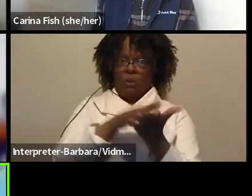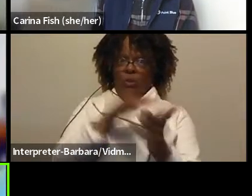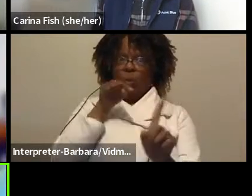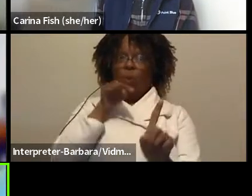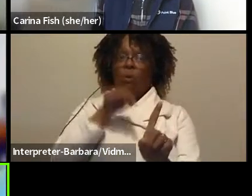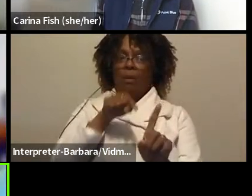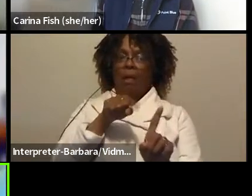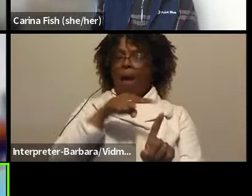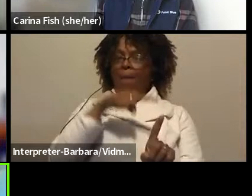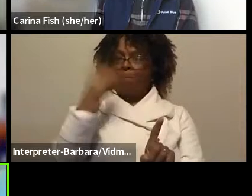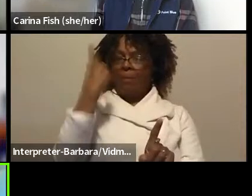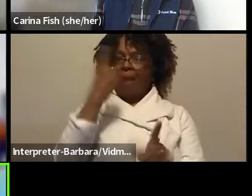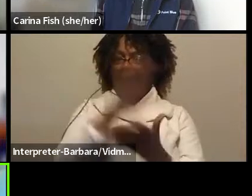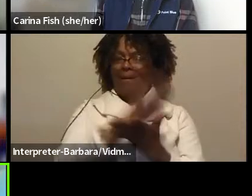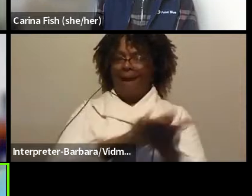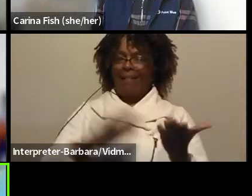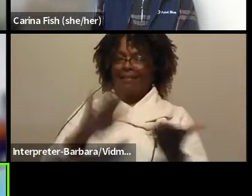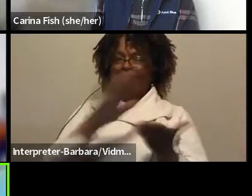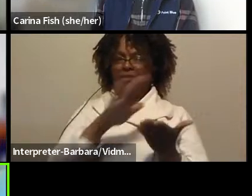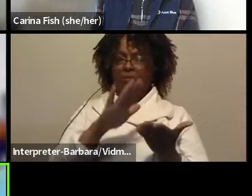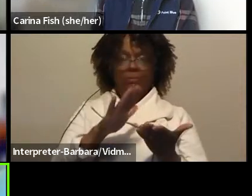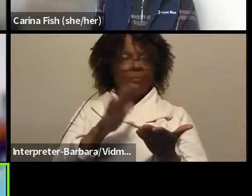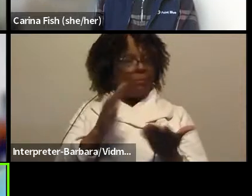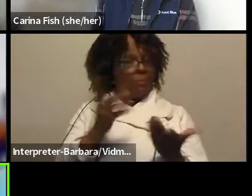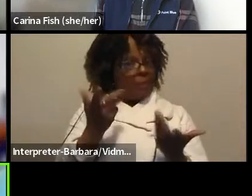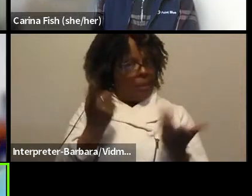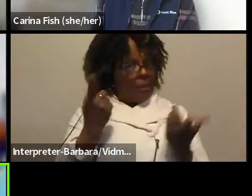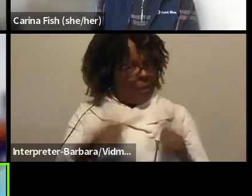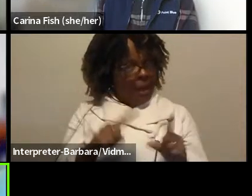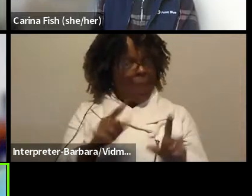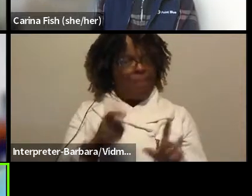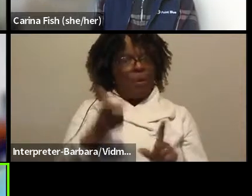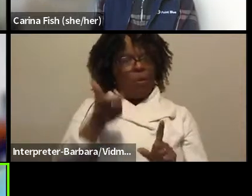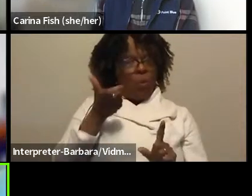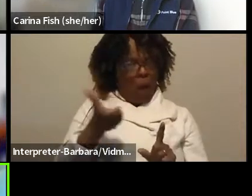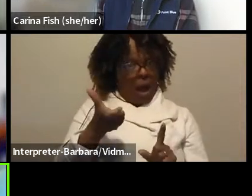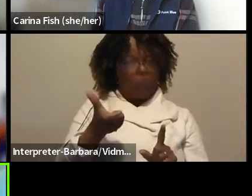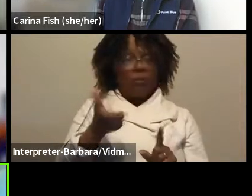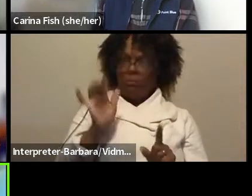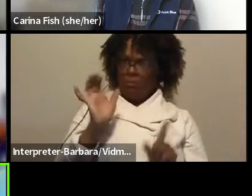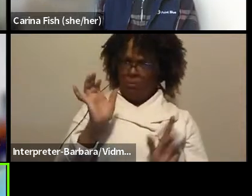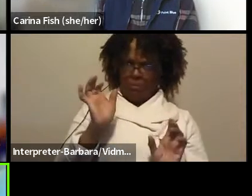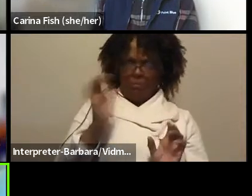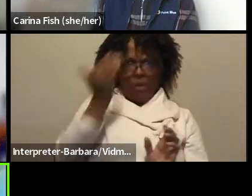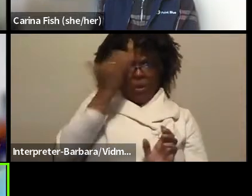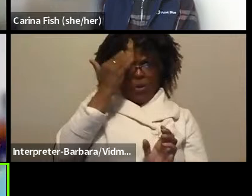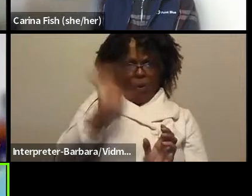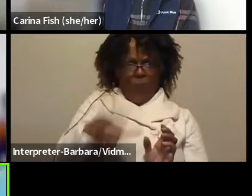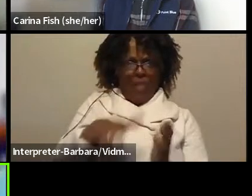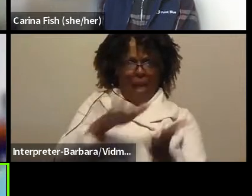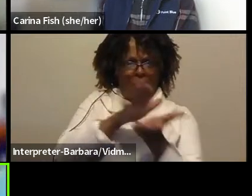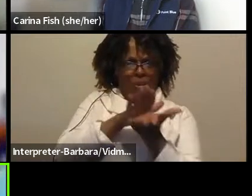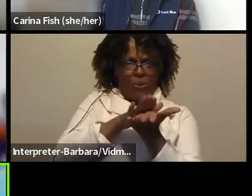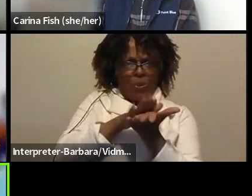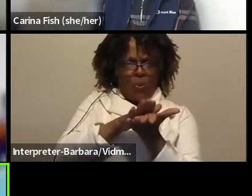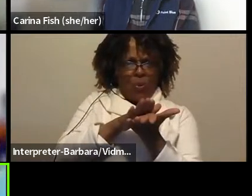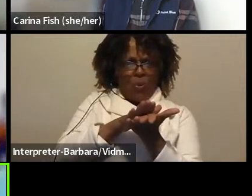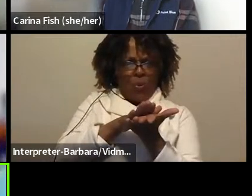want to know if anyone who is watching in today can name that school, and you will get a free BIMS